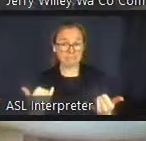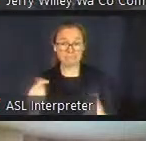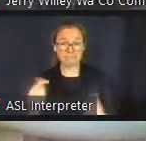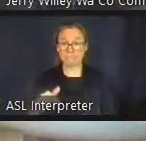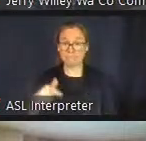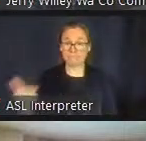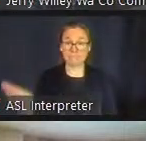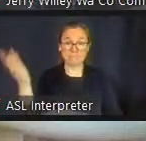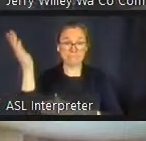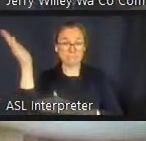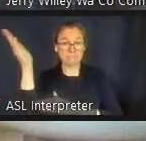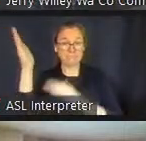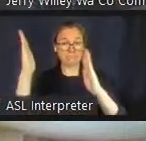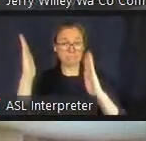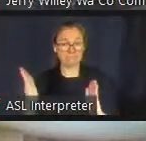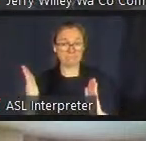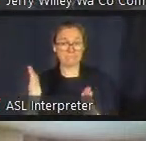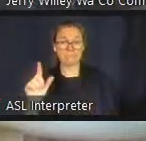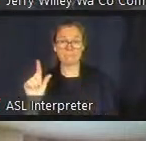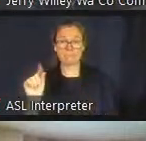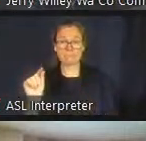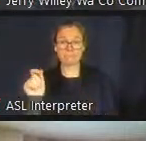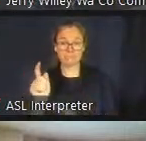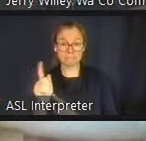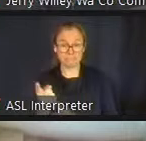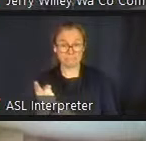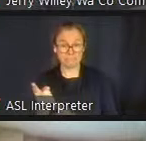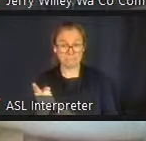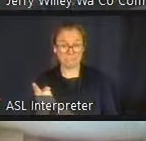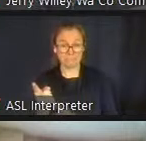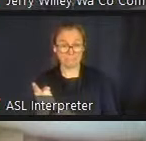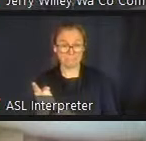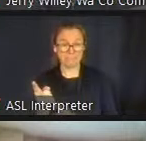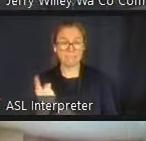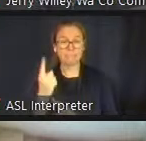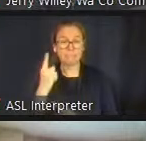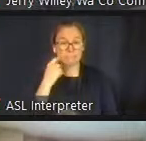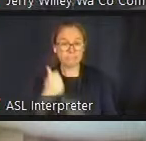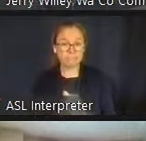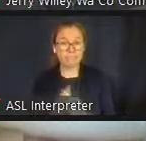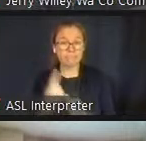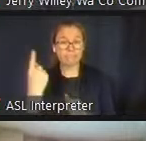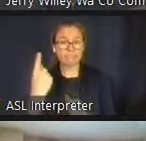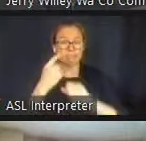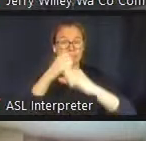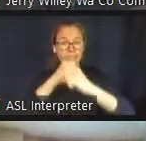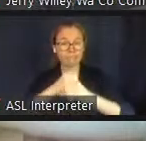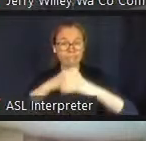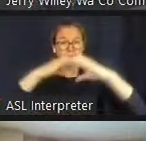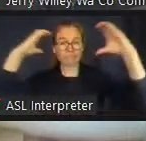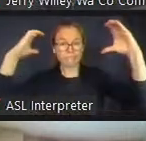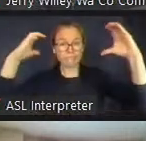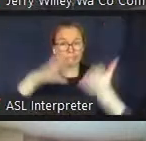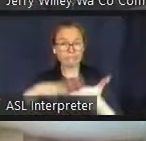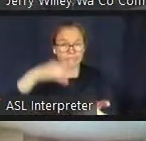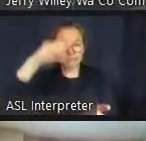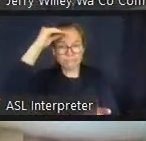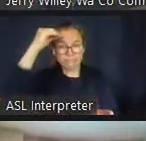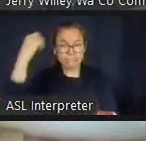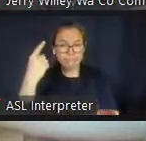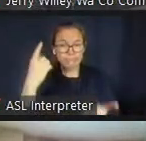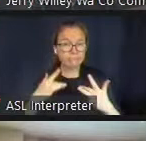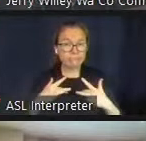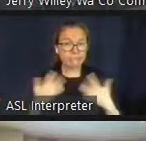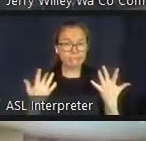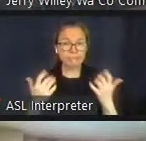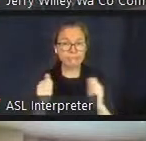the next 20 minutes so that everybody has a grounding in the same basic information about our topic today,